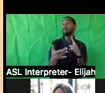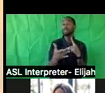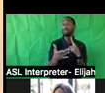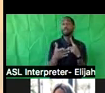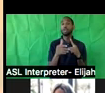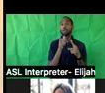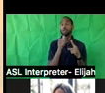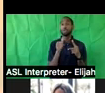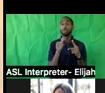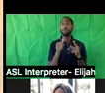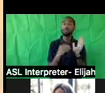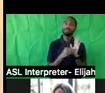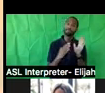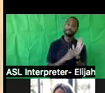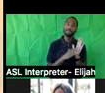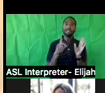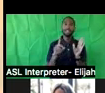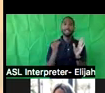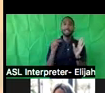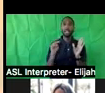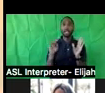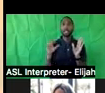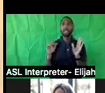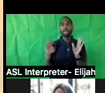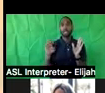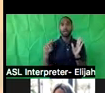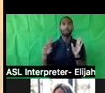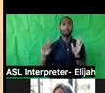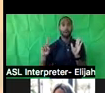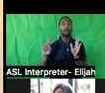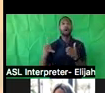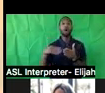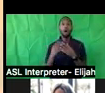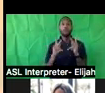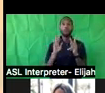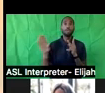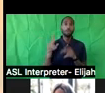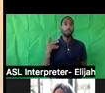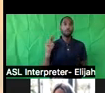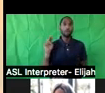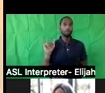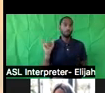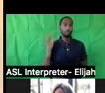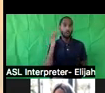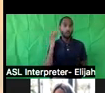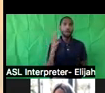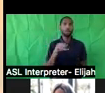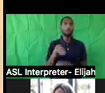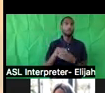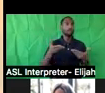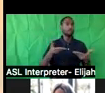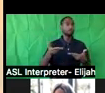the DJ and Care Pod and each person's name and pronouns as they're in our introduction